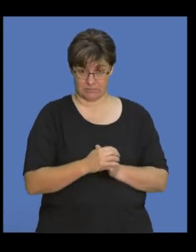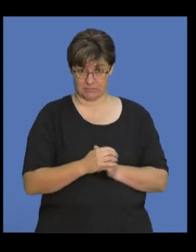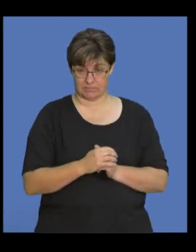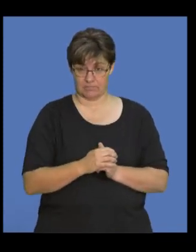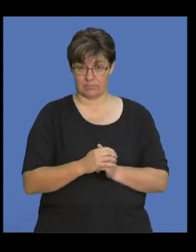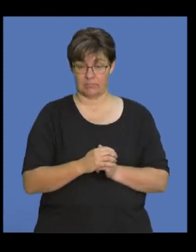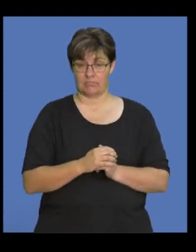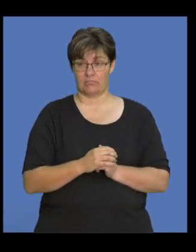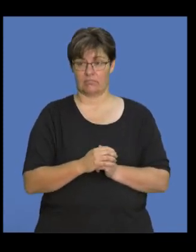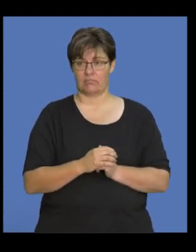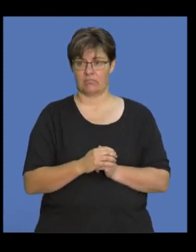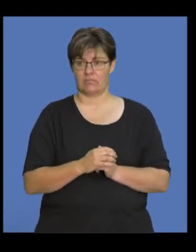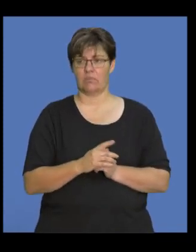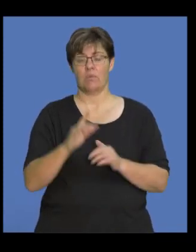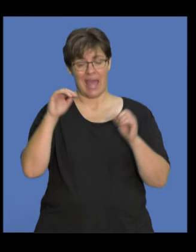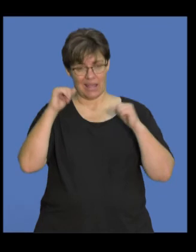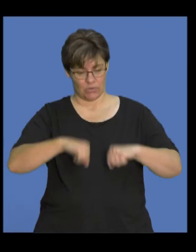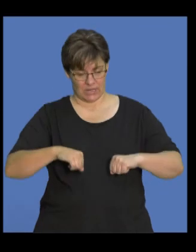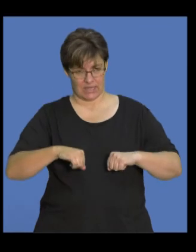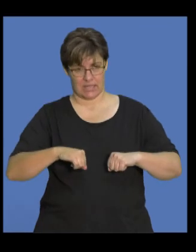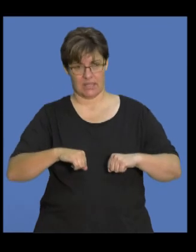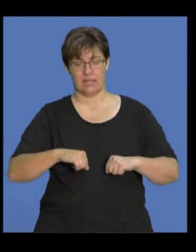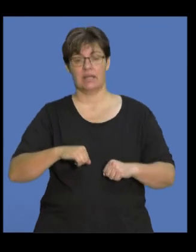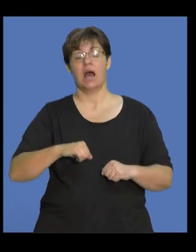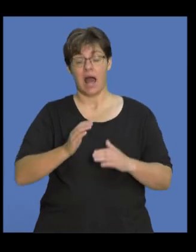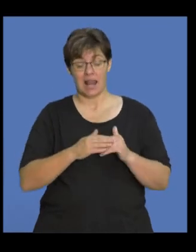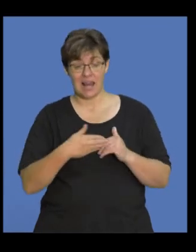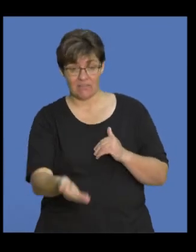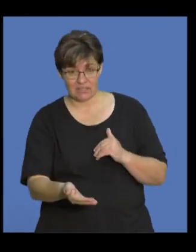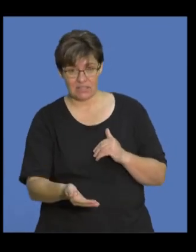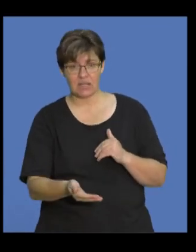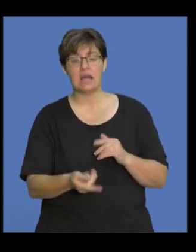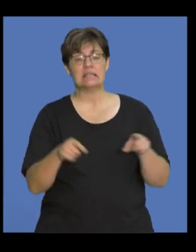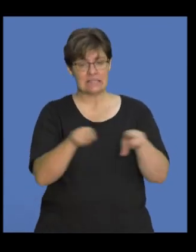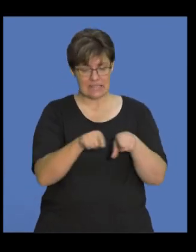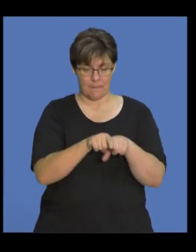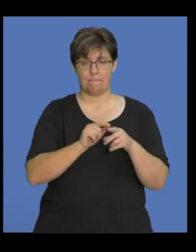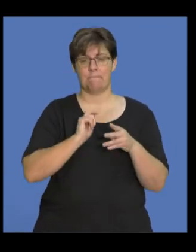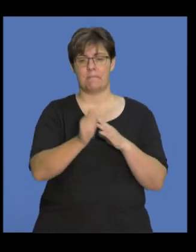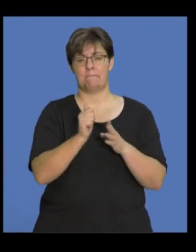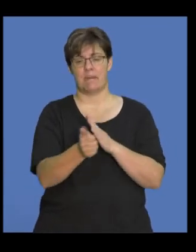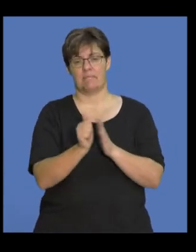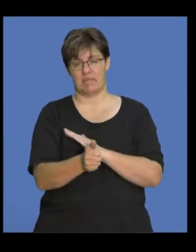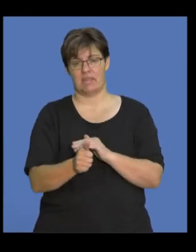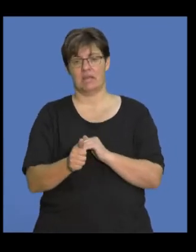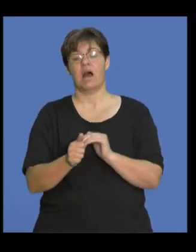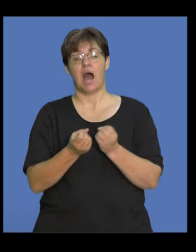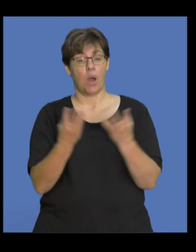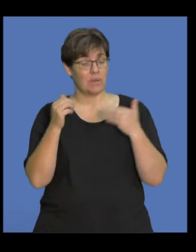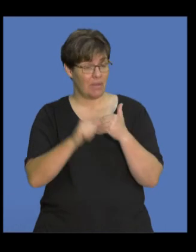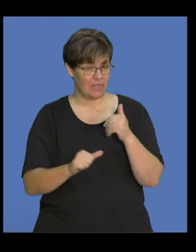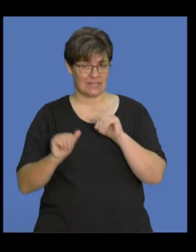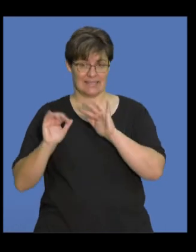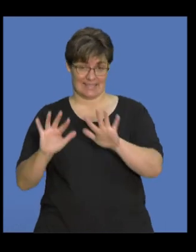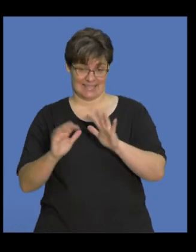rands and agrees to pay off the balance in equal installments over 10